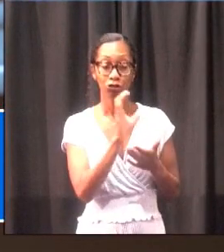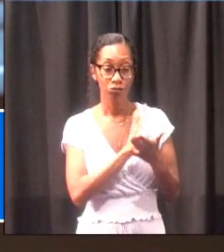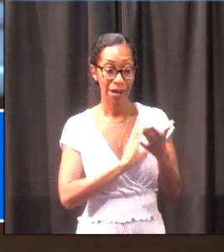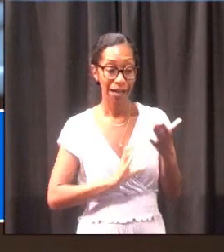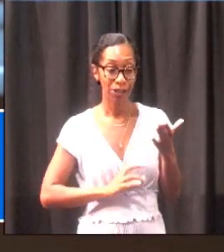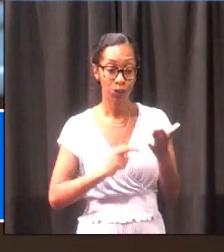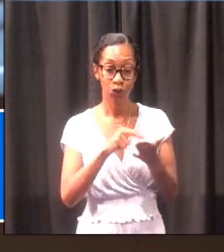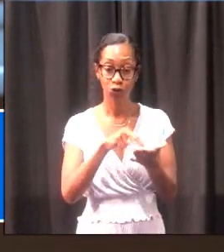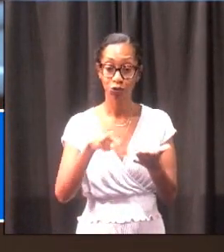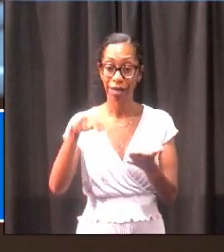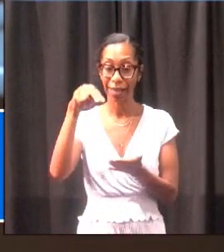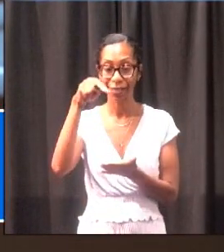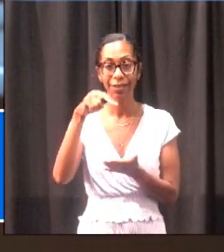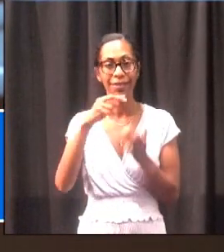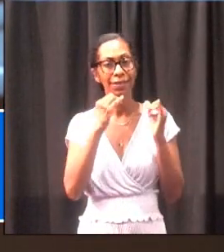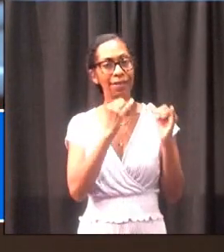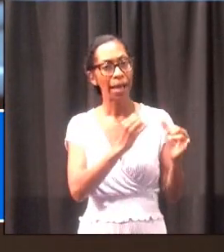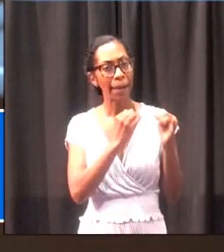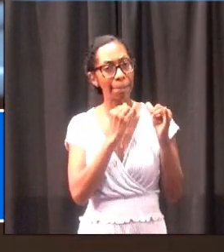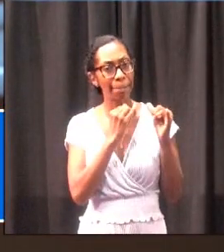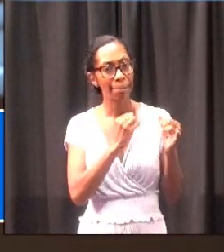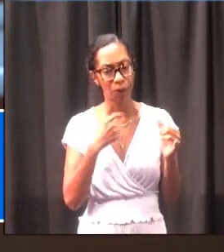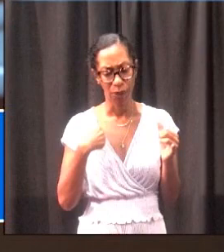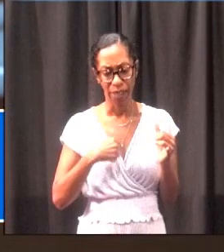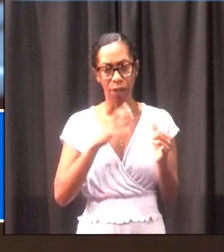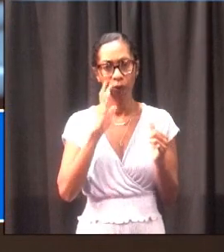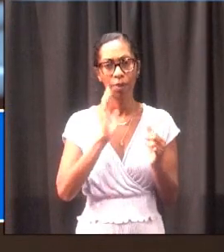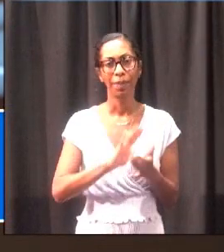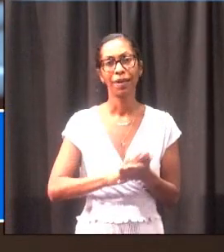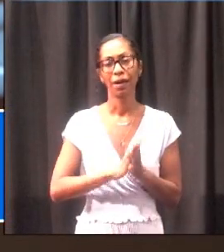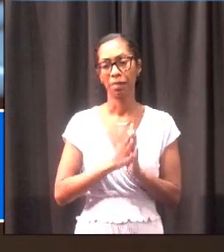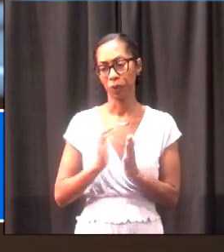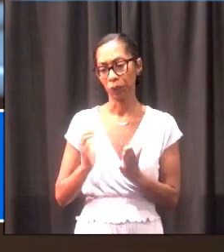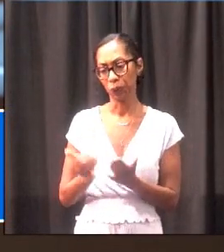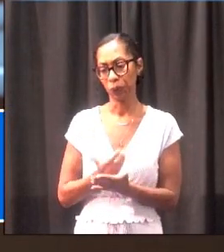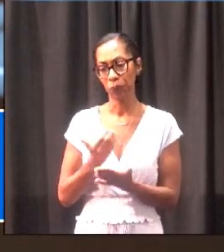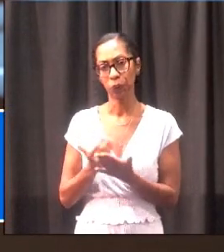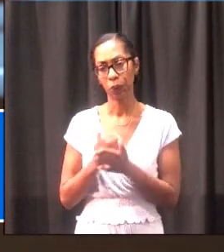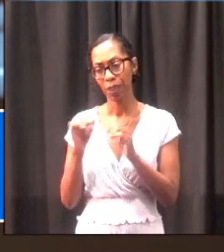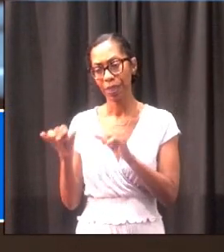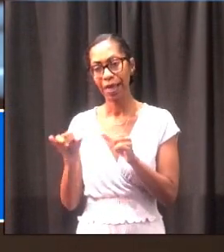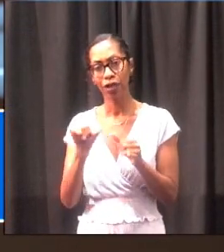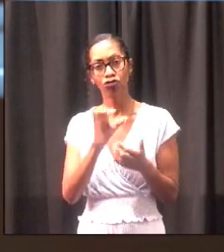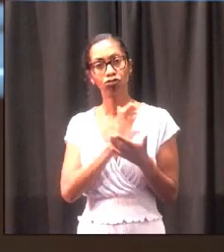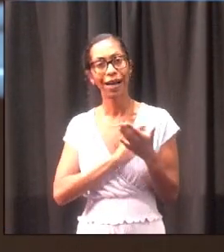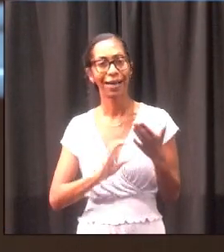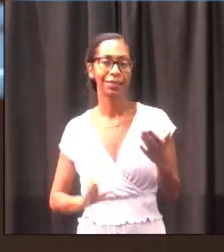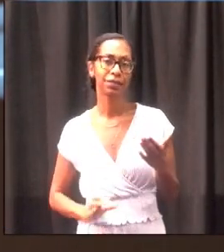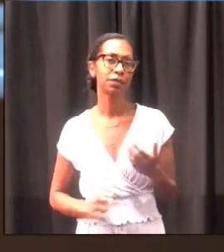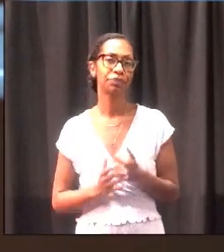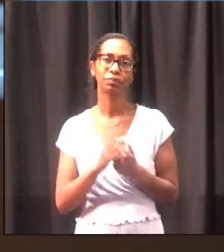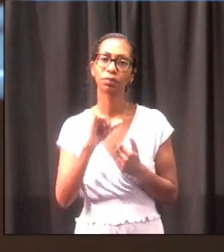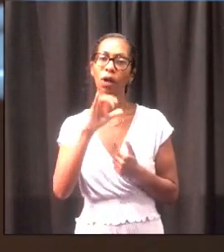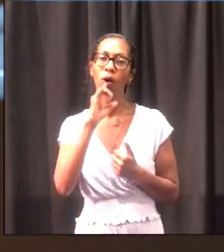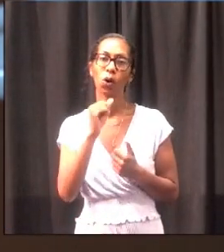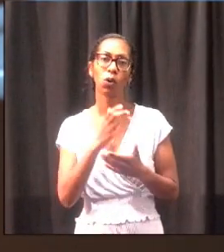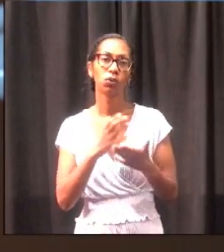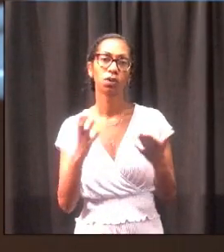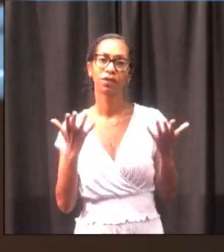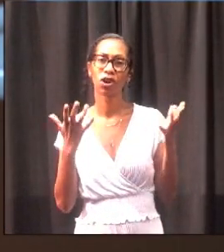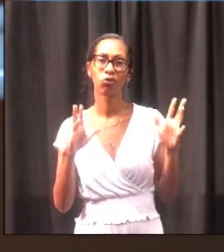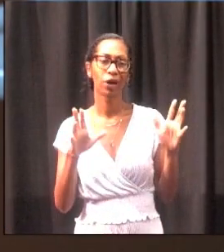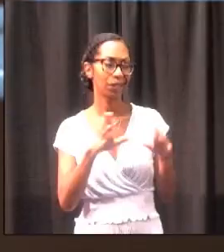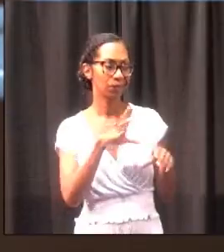we also should walk in the newness of life. That old stuff is in the grave.